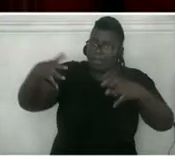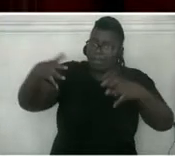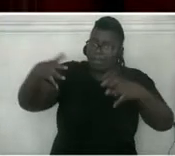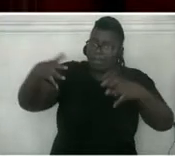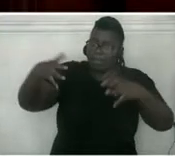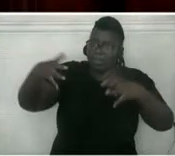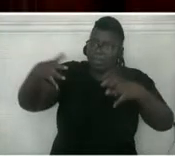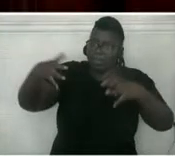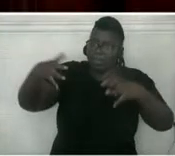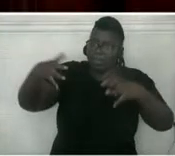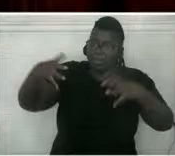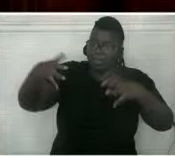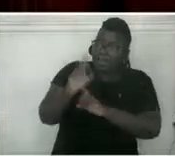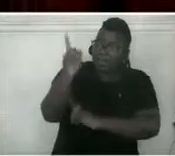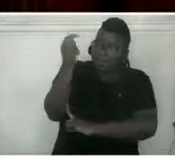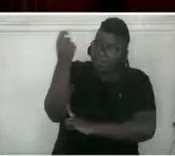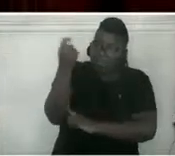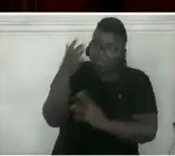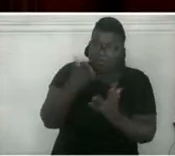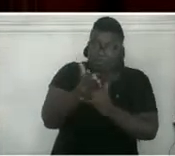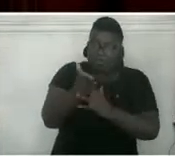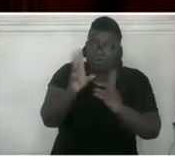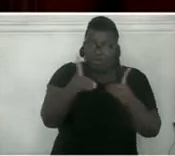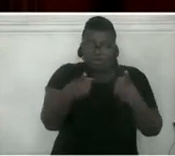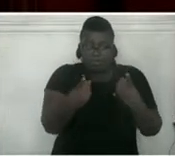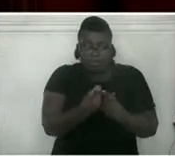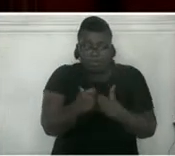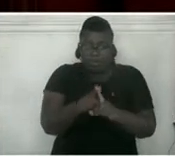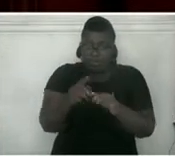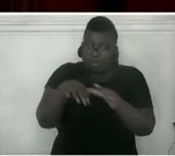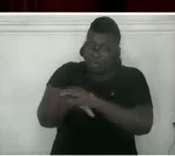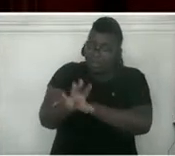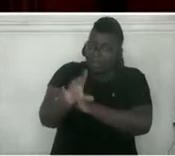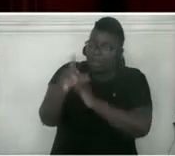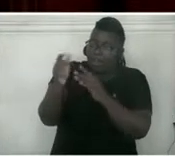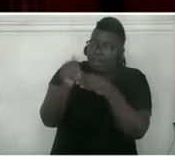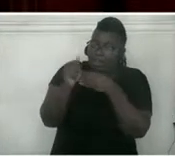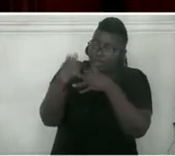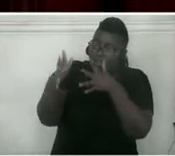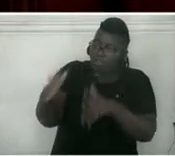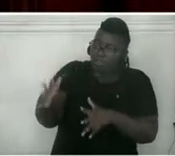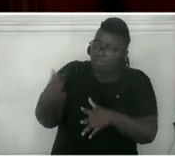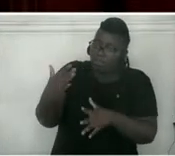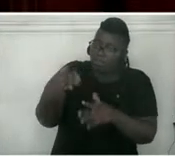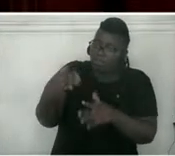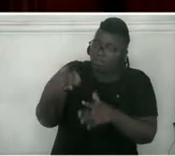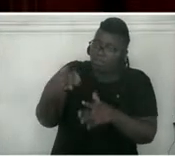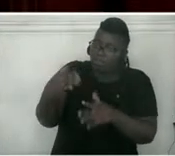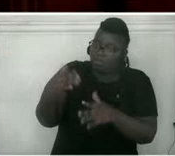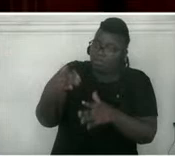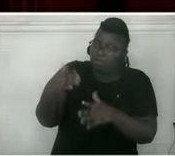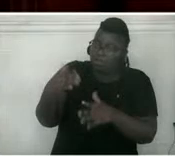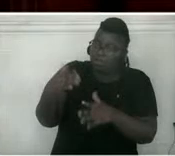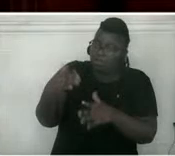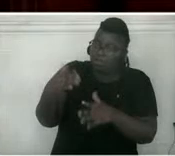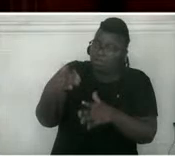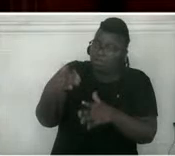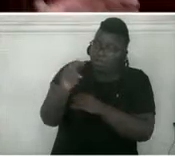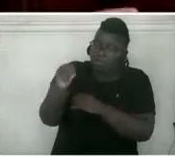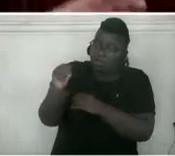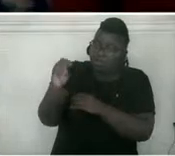emakhaya, through a department under the leadership of MEC Mloyi,